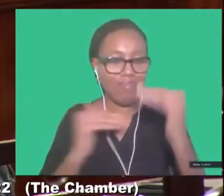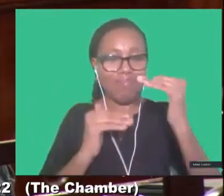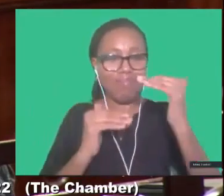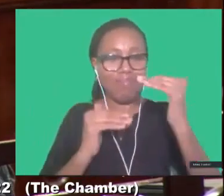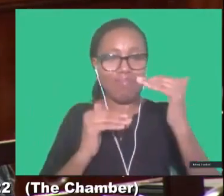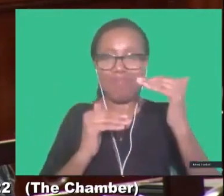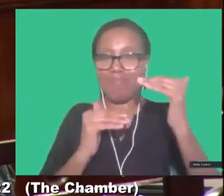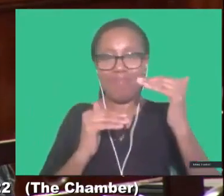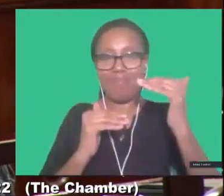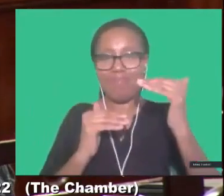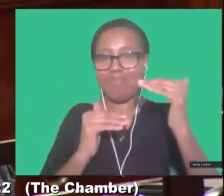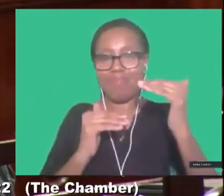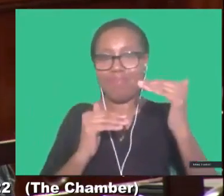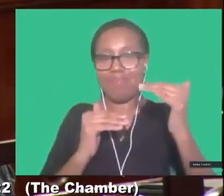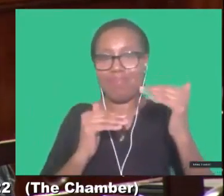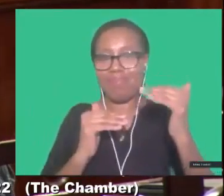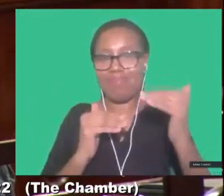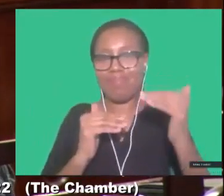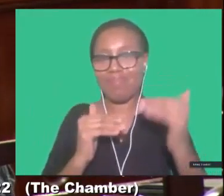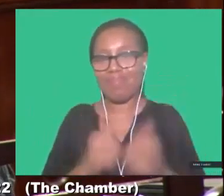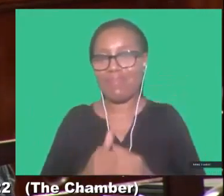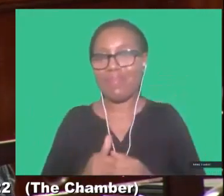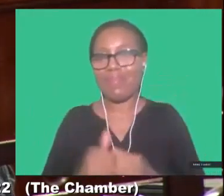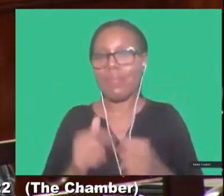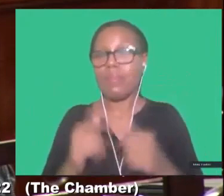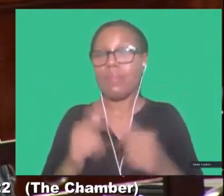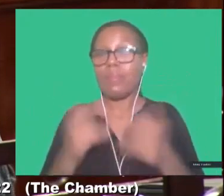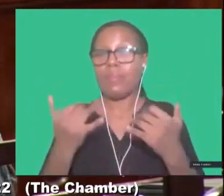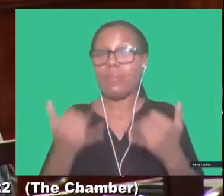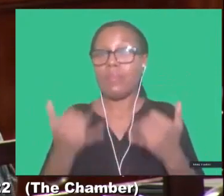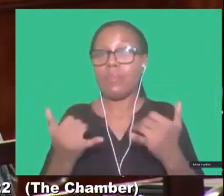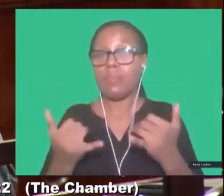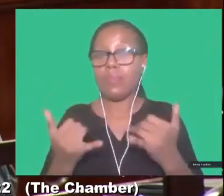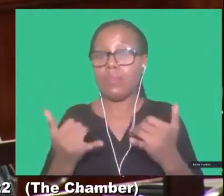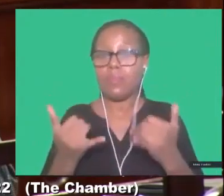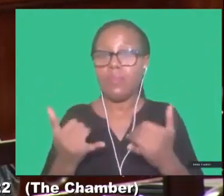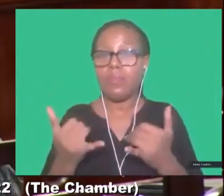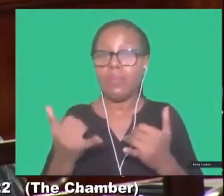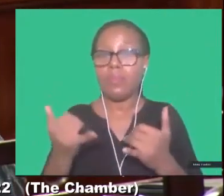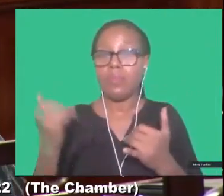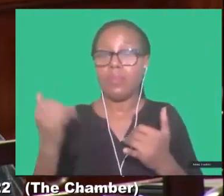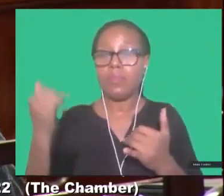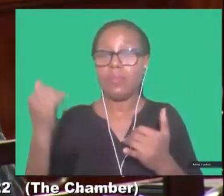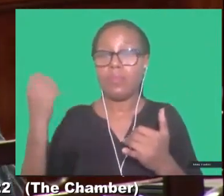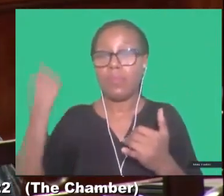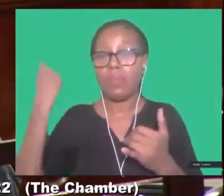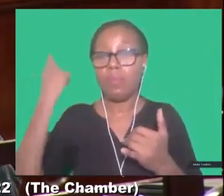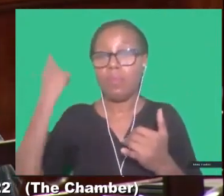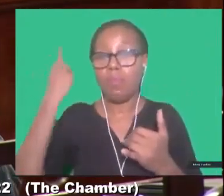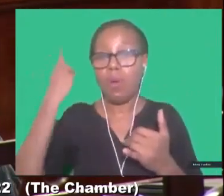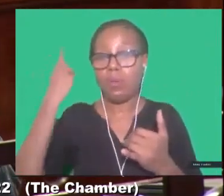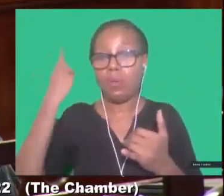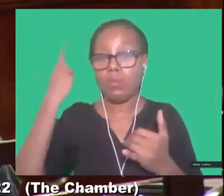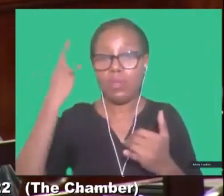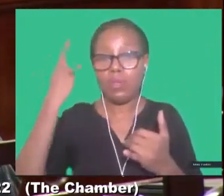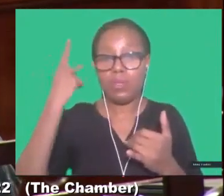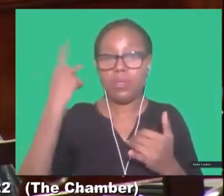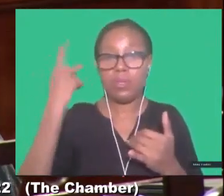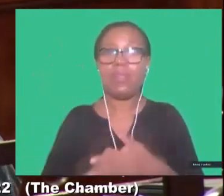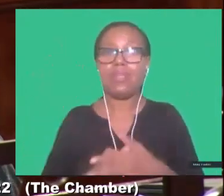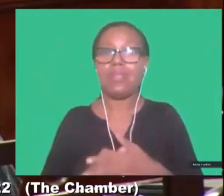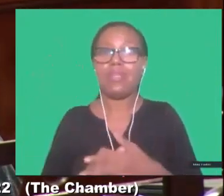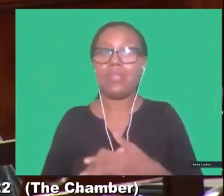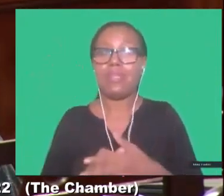benefit of Parliament and the general public, we could hear a bit more in terms of what is being done at the